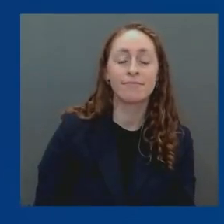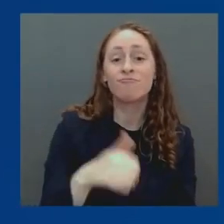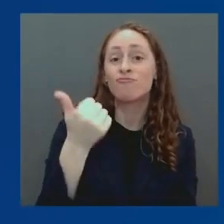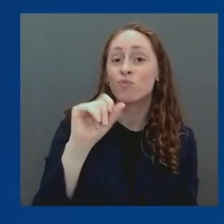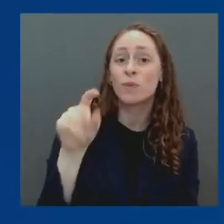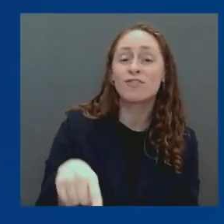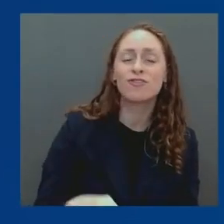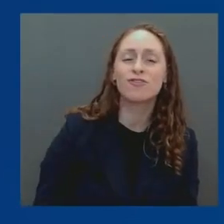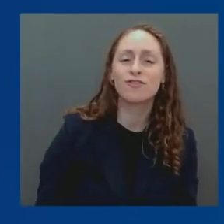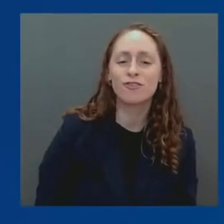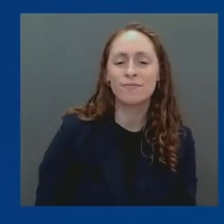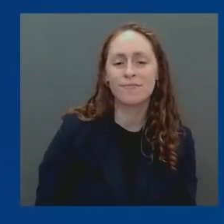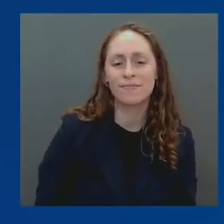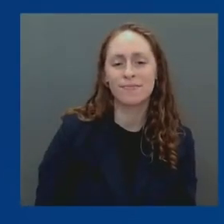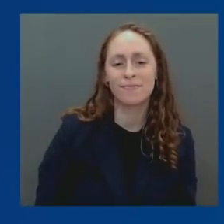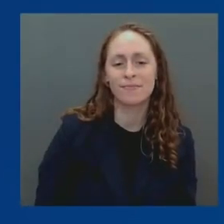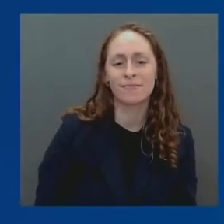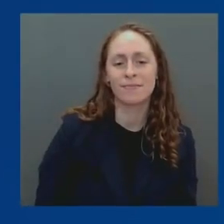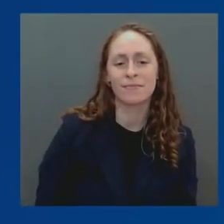Go to Zeke at the AP.